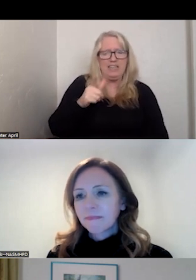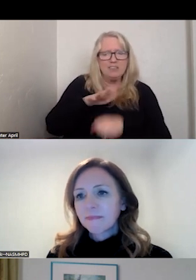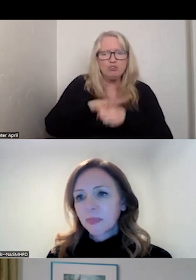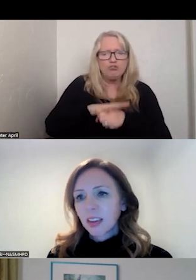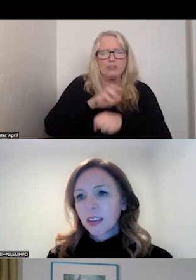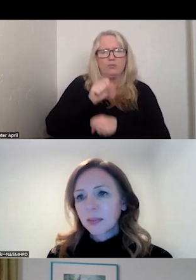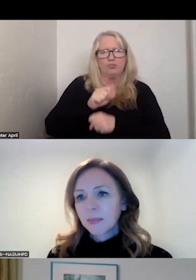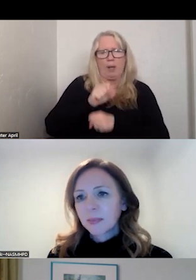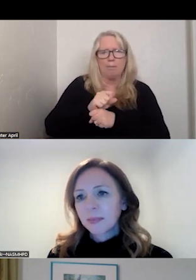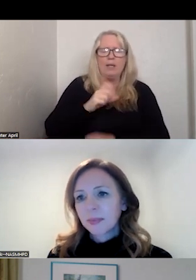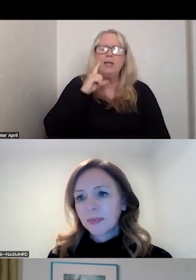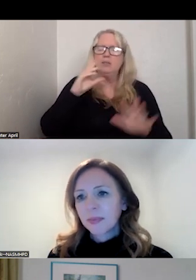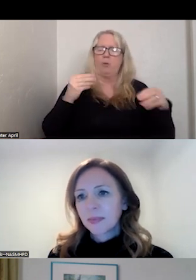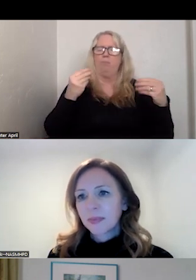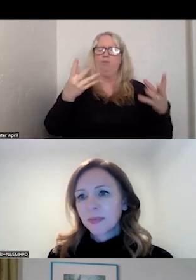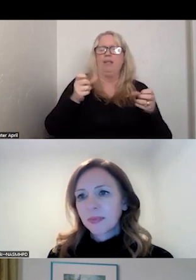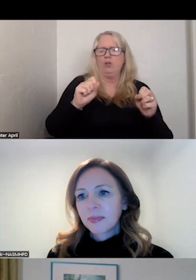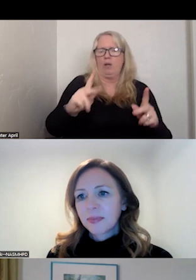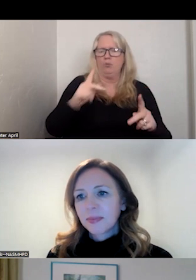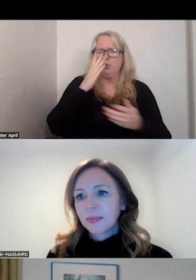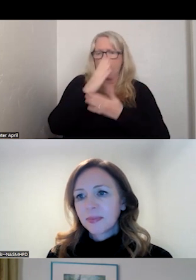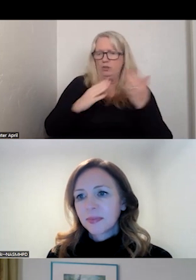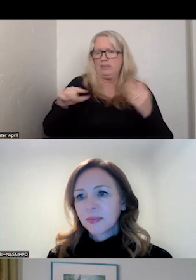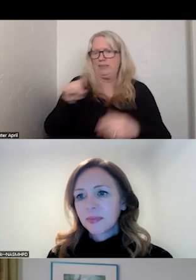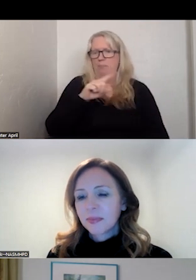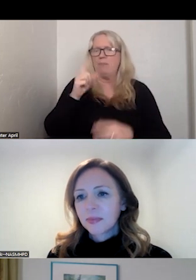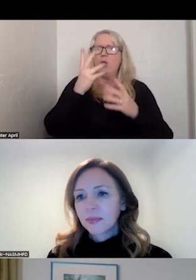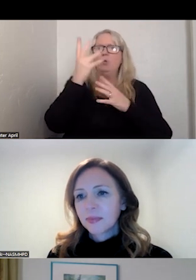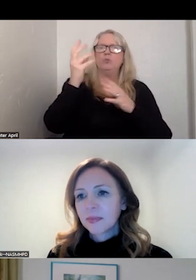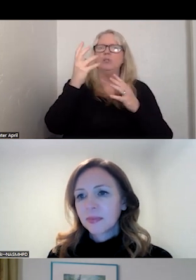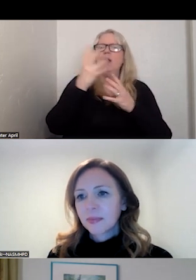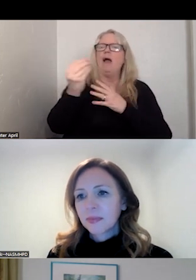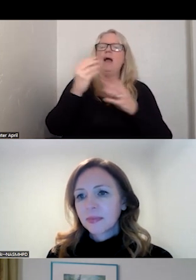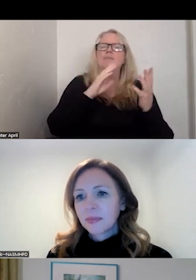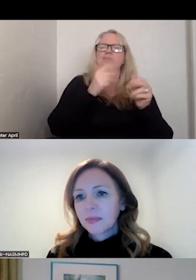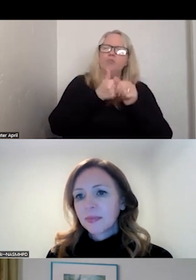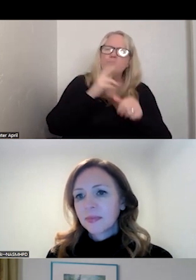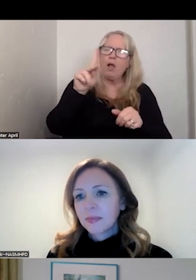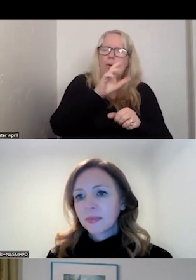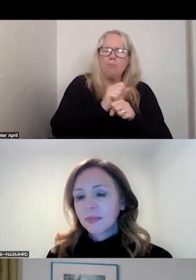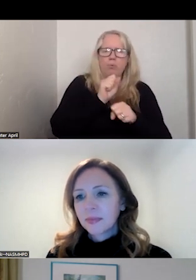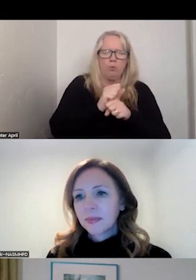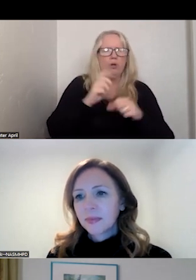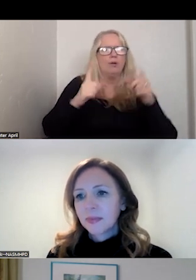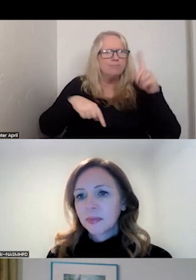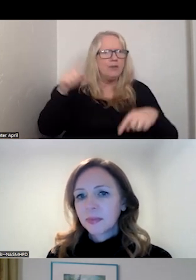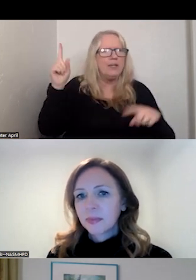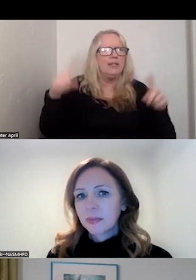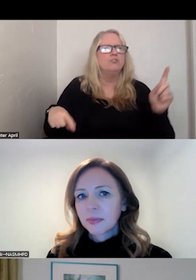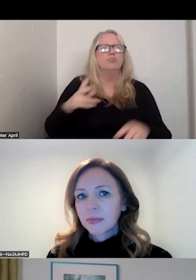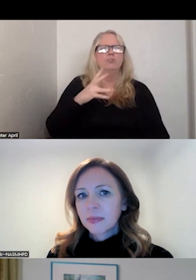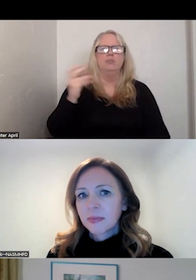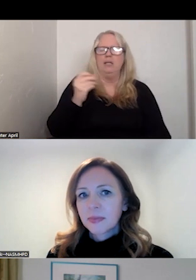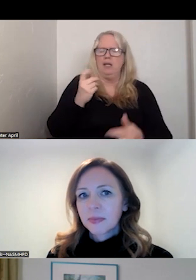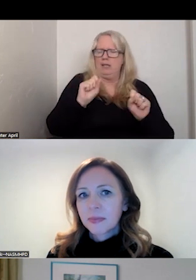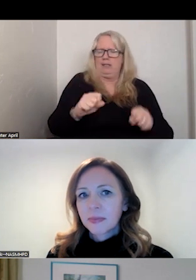providing opportunities for crisis counselors to do some outbound follow-up work can add some variation and kind of a breather